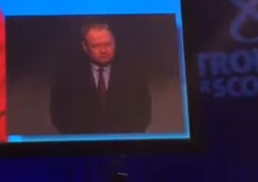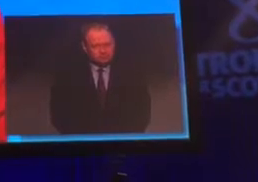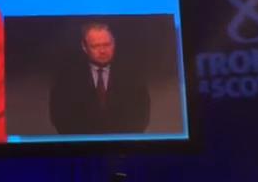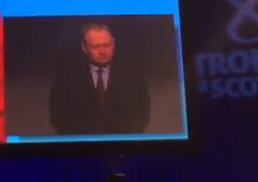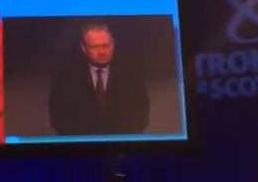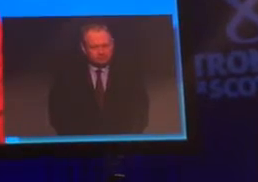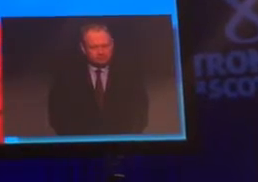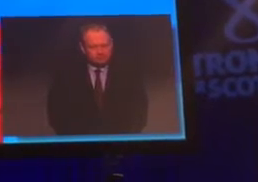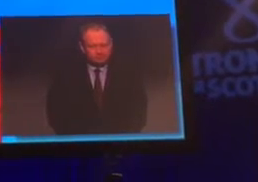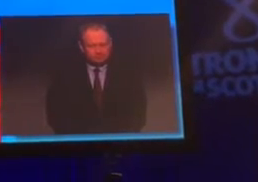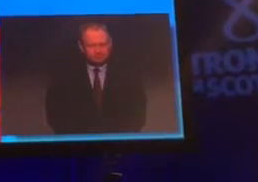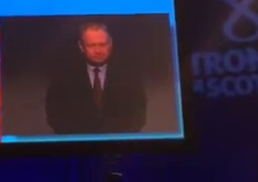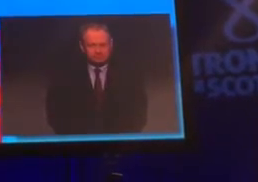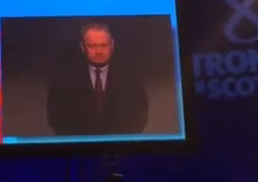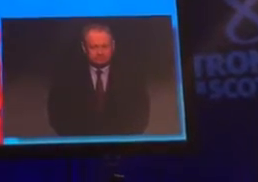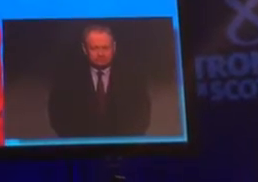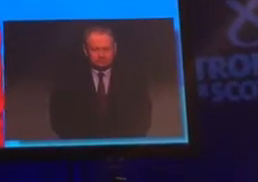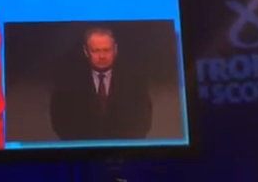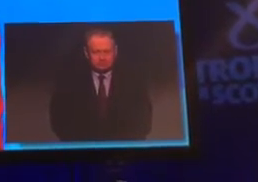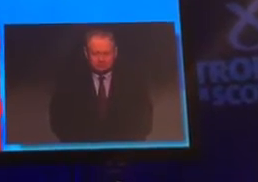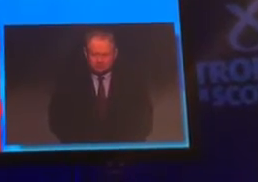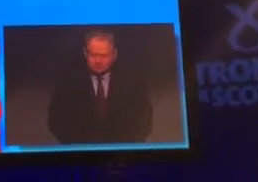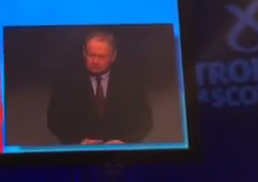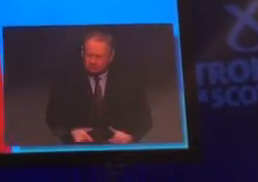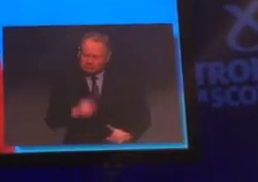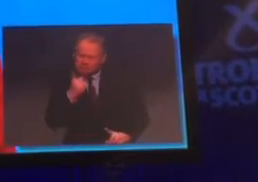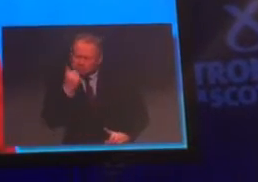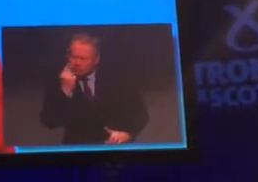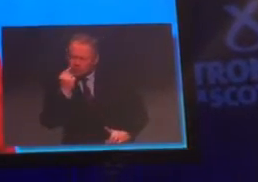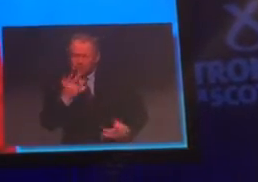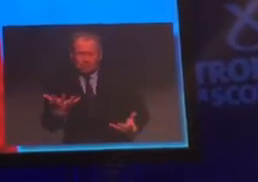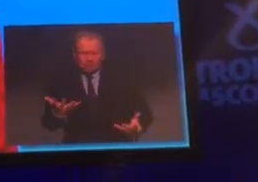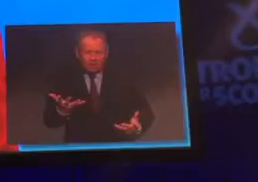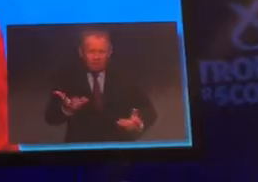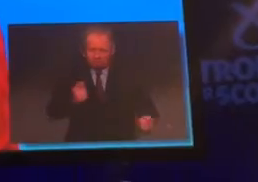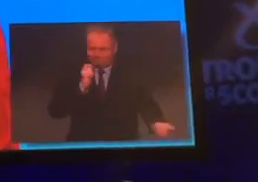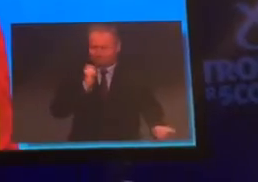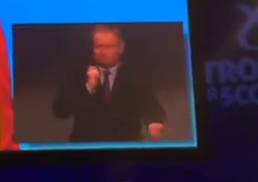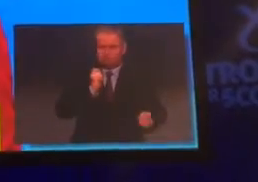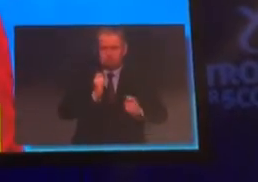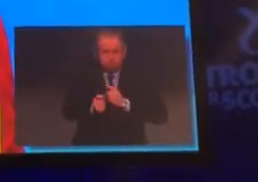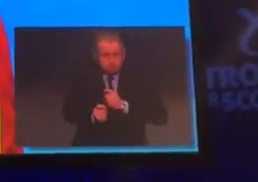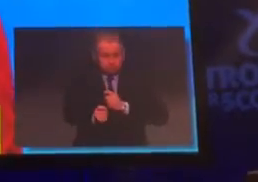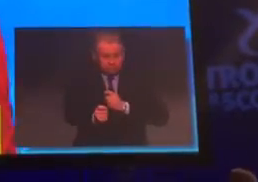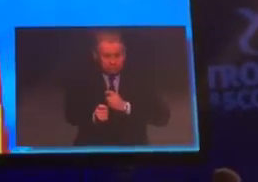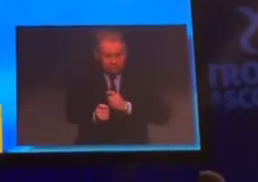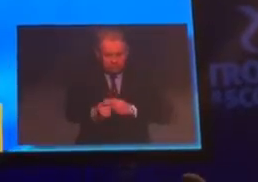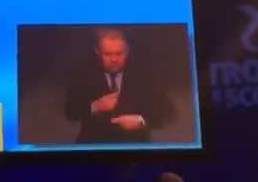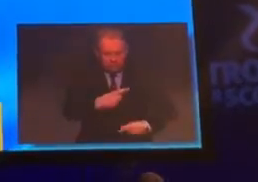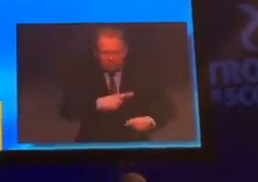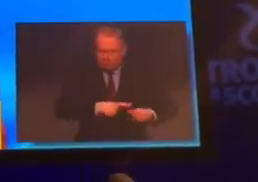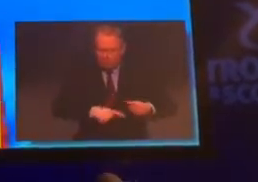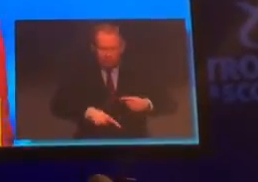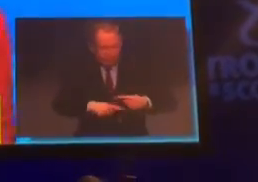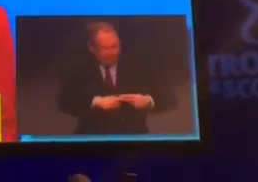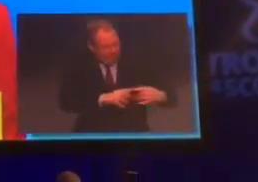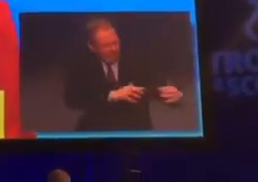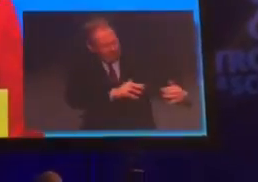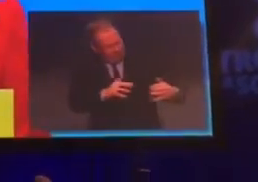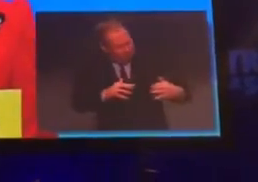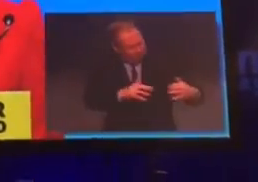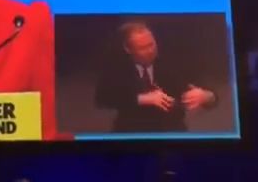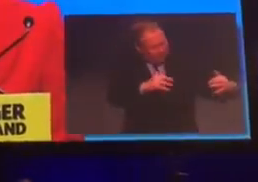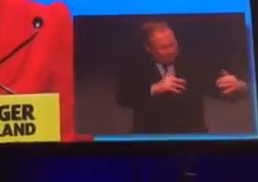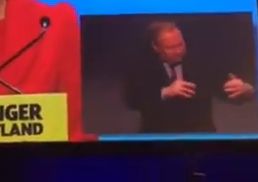We redefined what is possible in elections, and we have been shaking the foundations of the Westminster